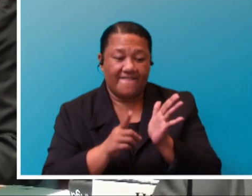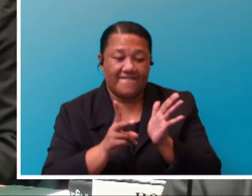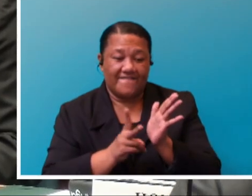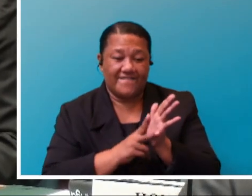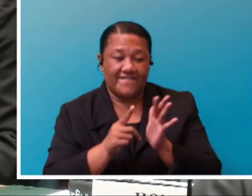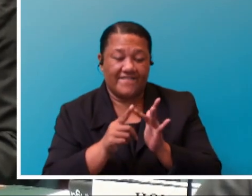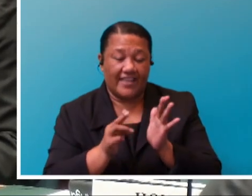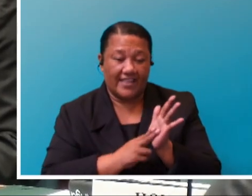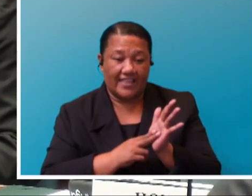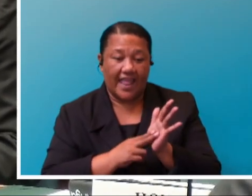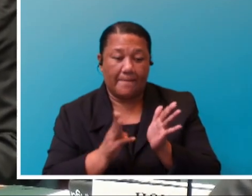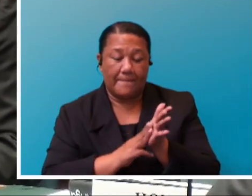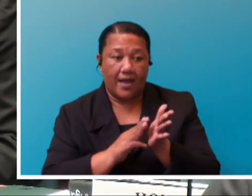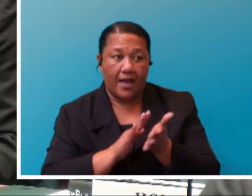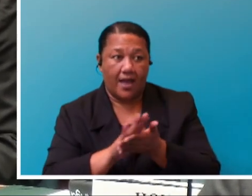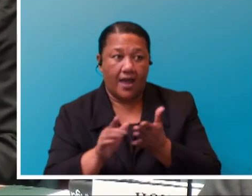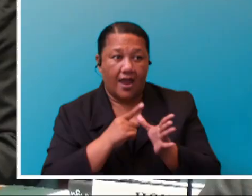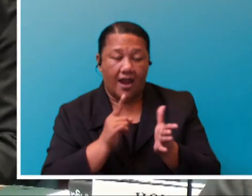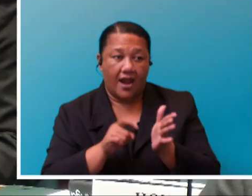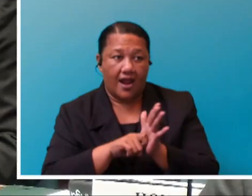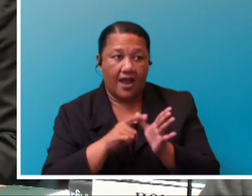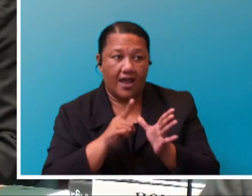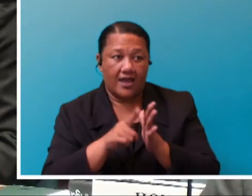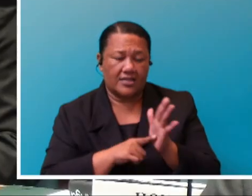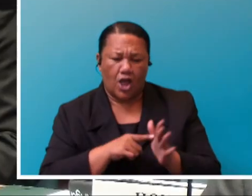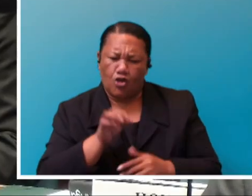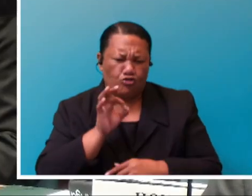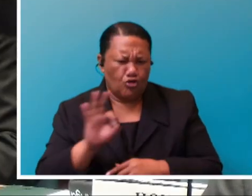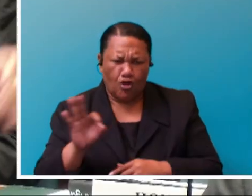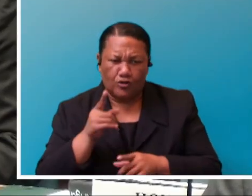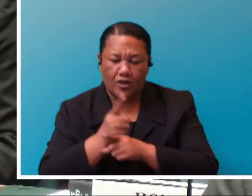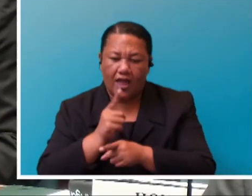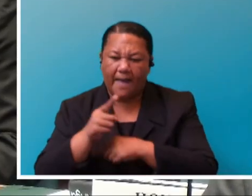in the cane fields. Because that cane field politics is gone now.